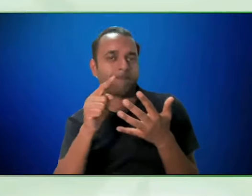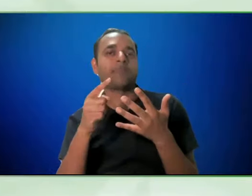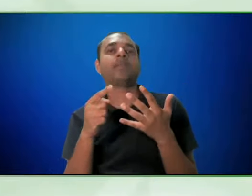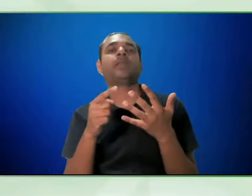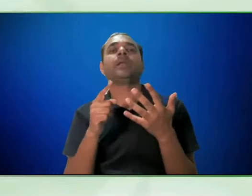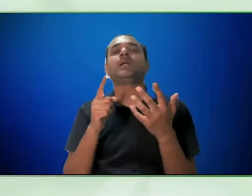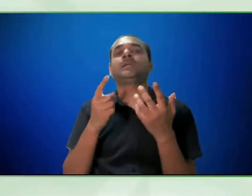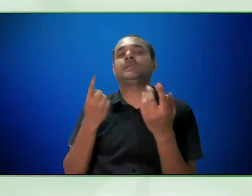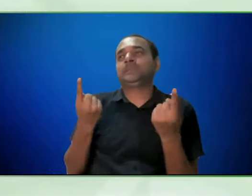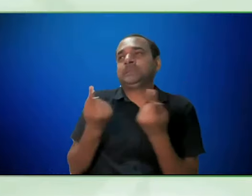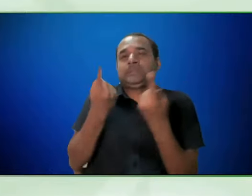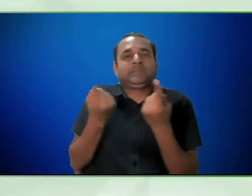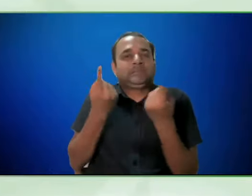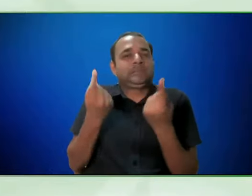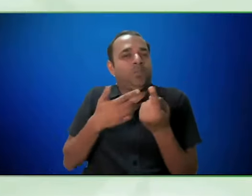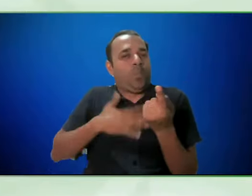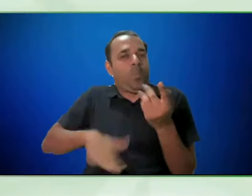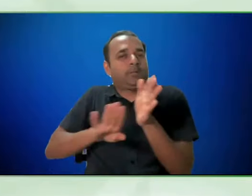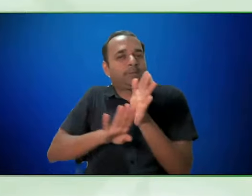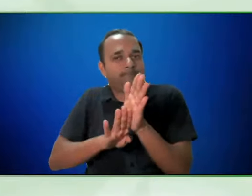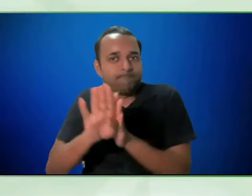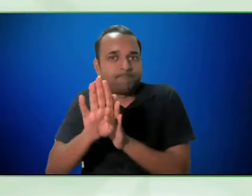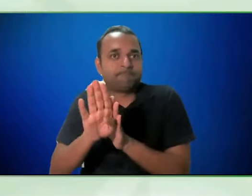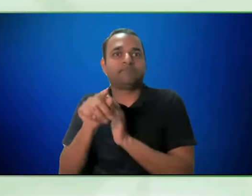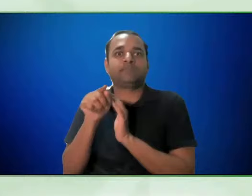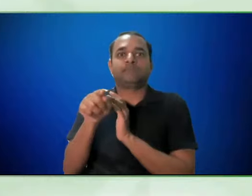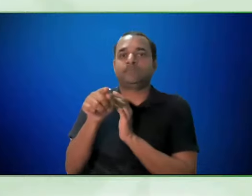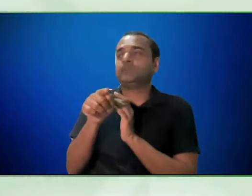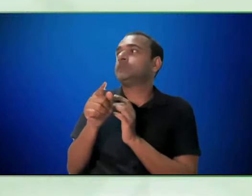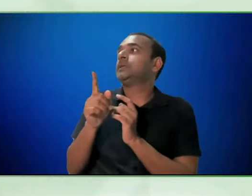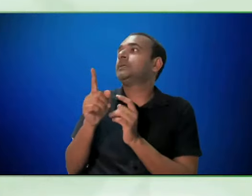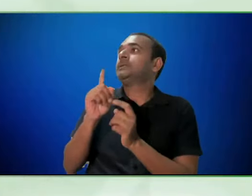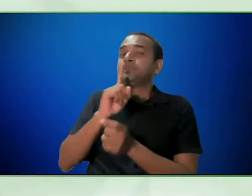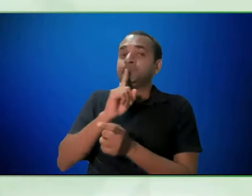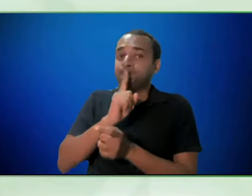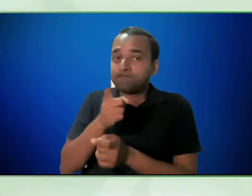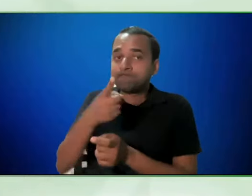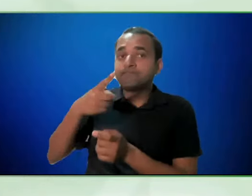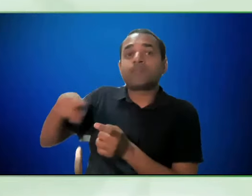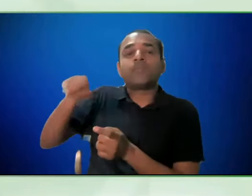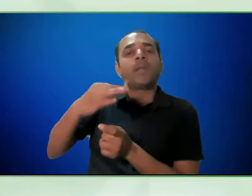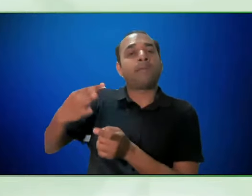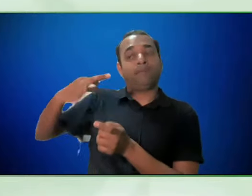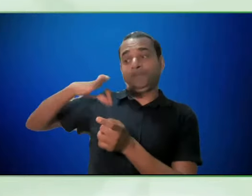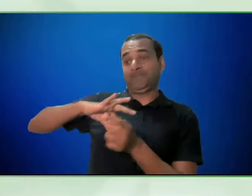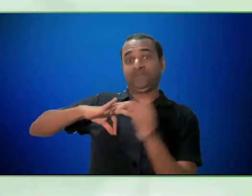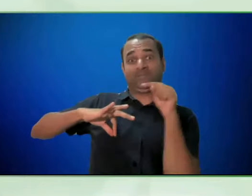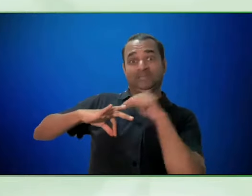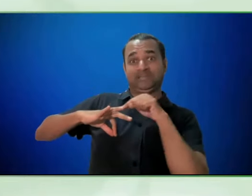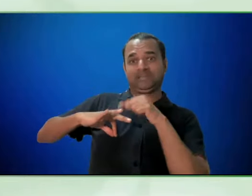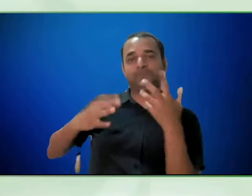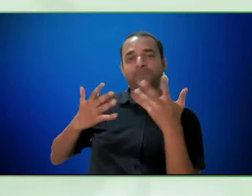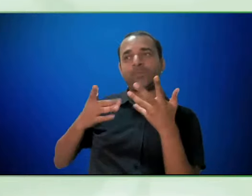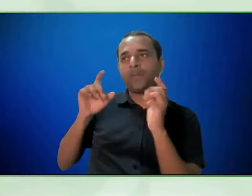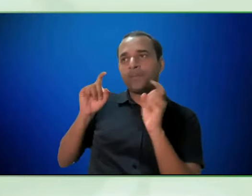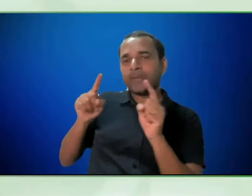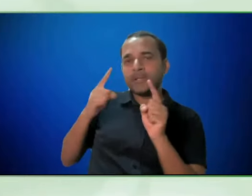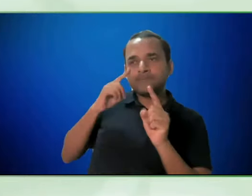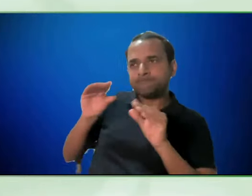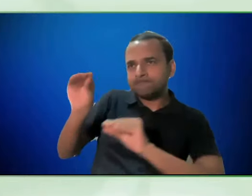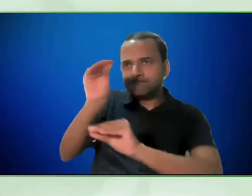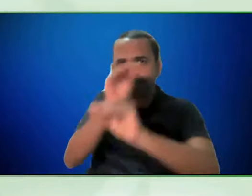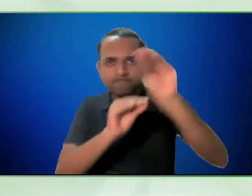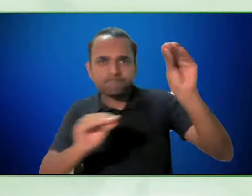so on. Okay, a last question before we finish. How are the Nordic Welfare